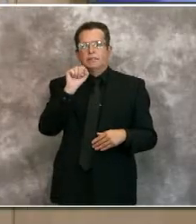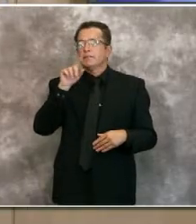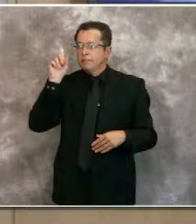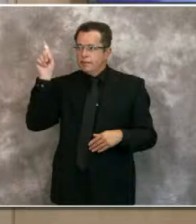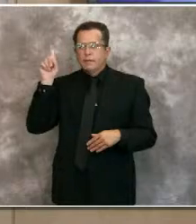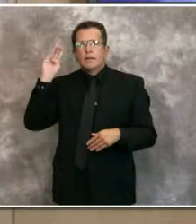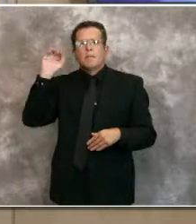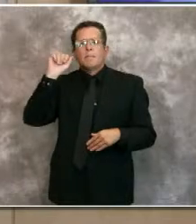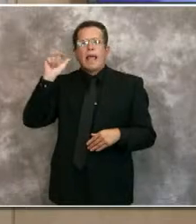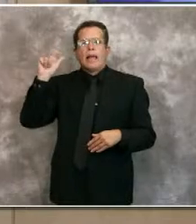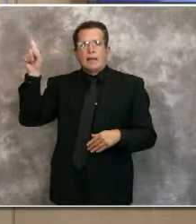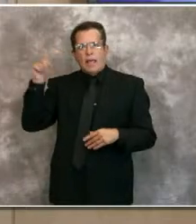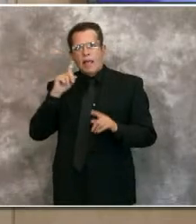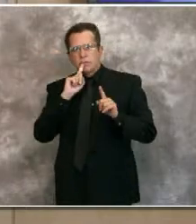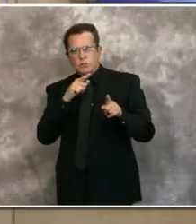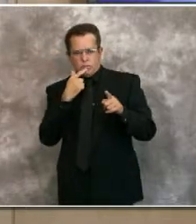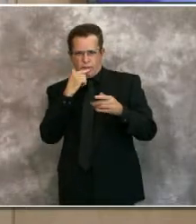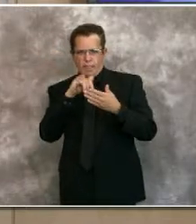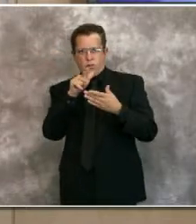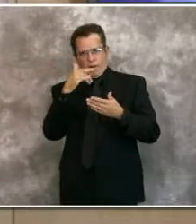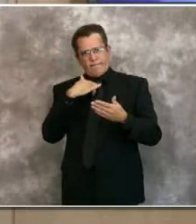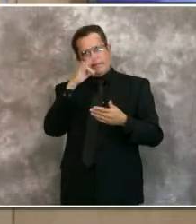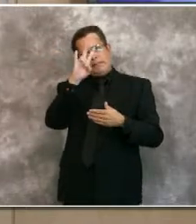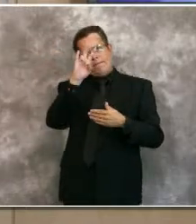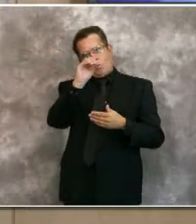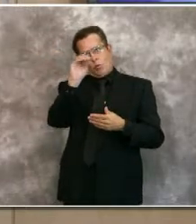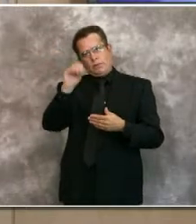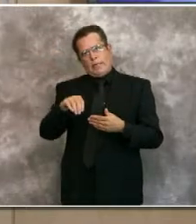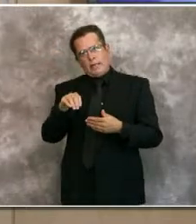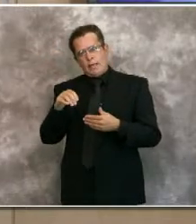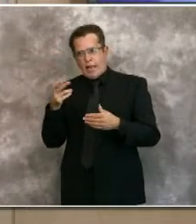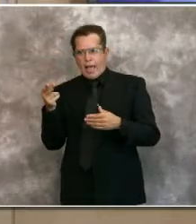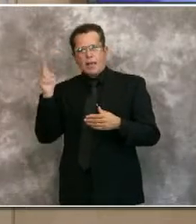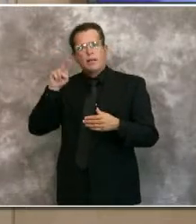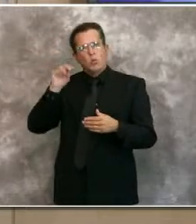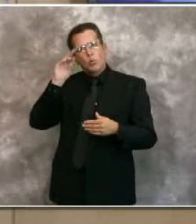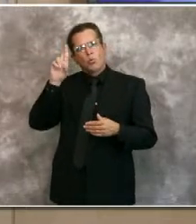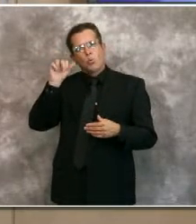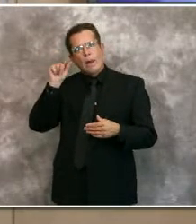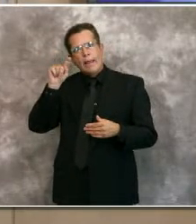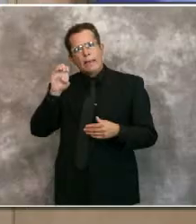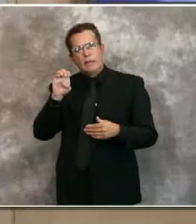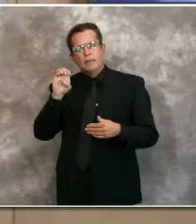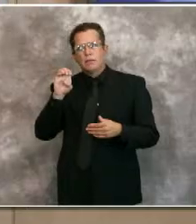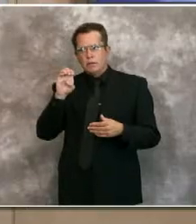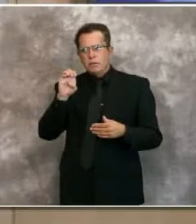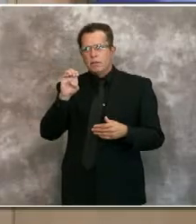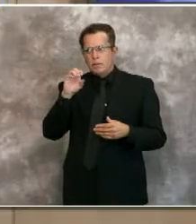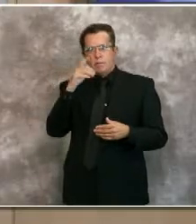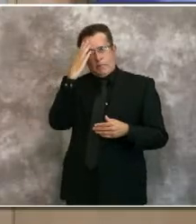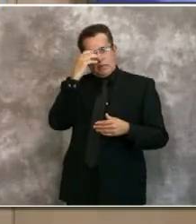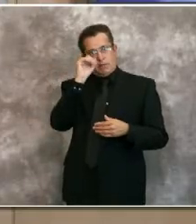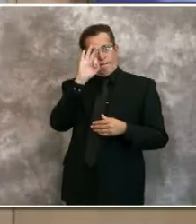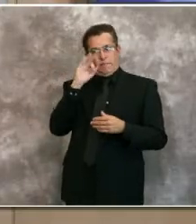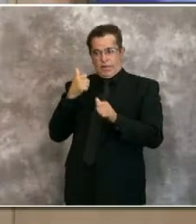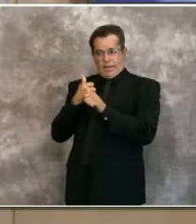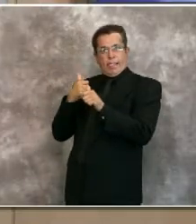clear, you guys are attributing the 7% positive test rate and the highest daily total to the inconsistent and delayed results?